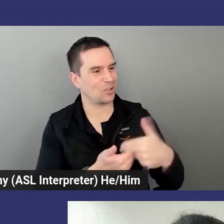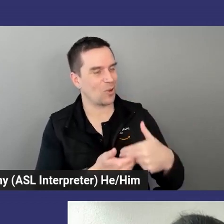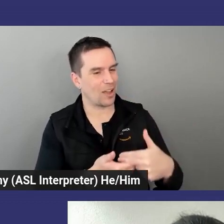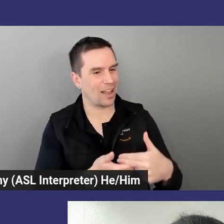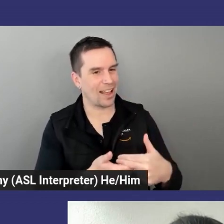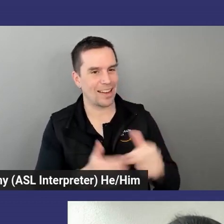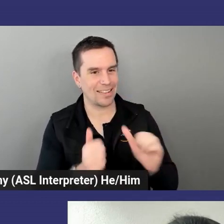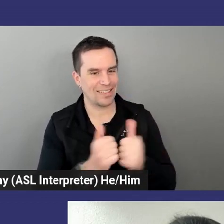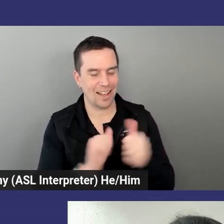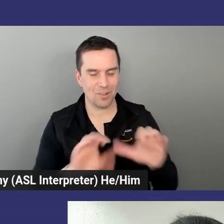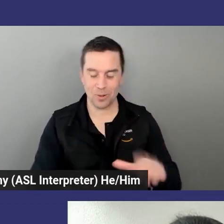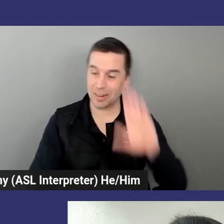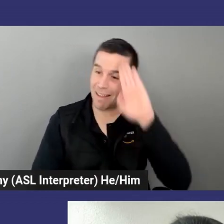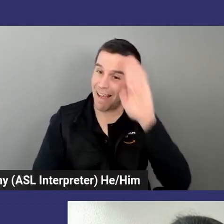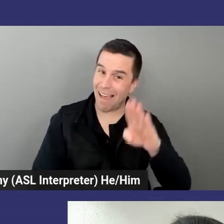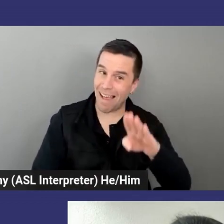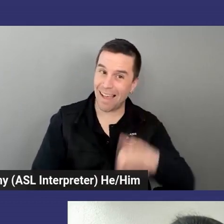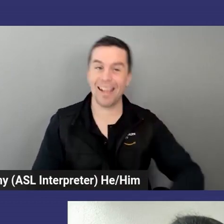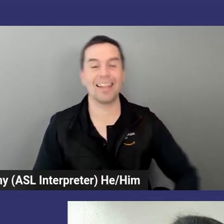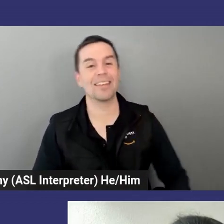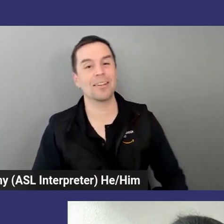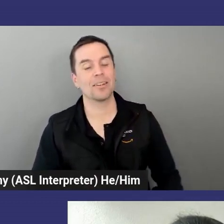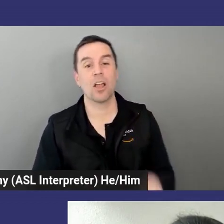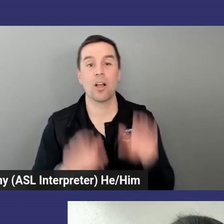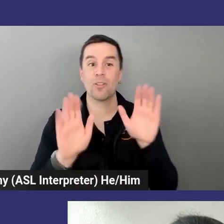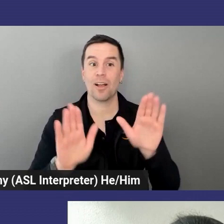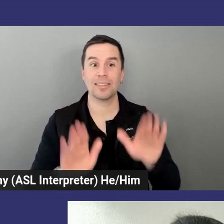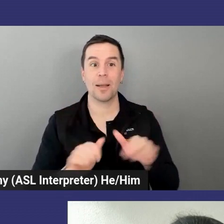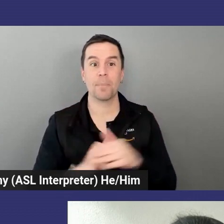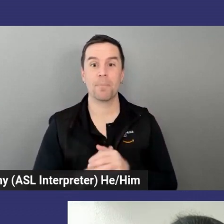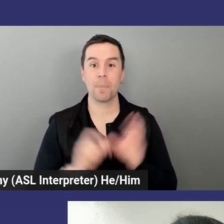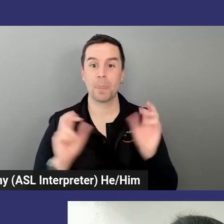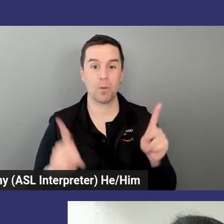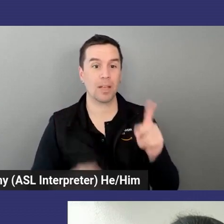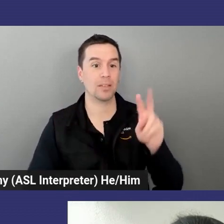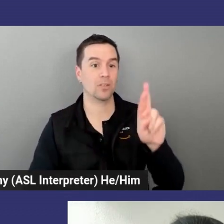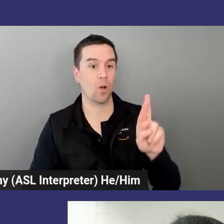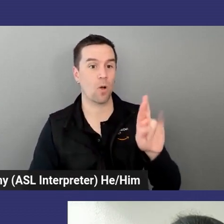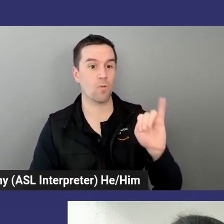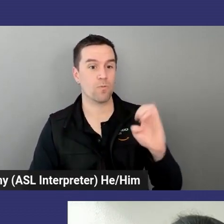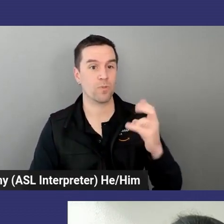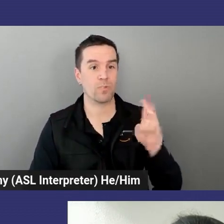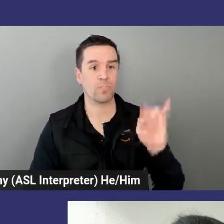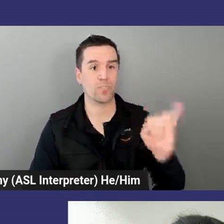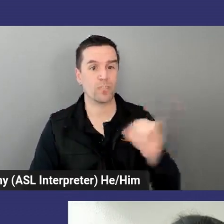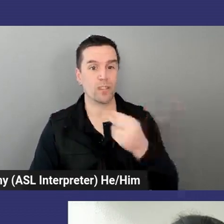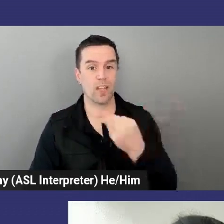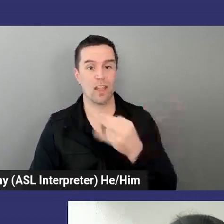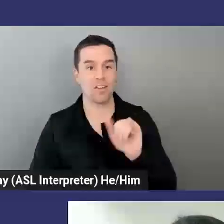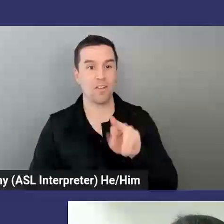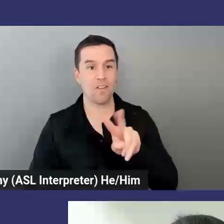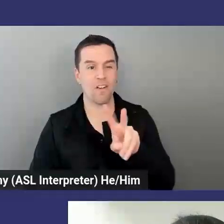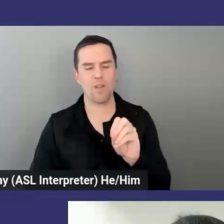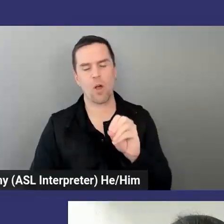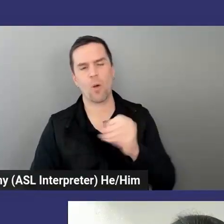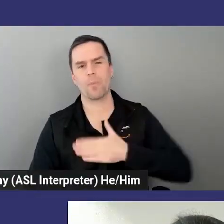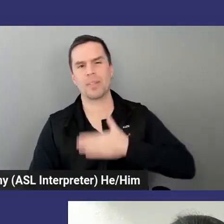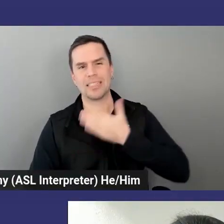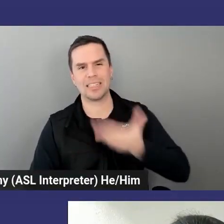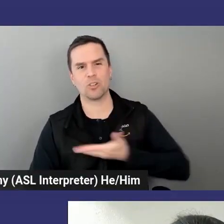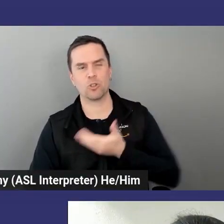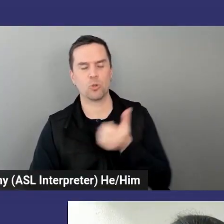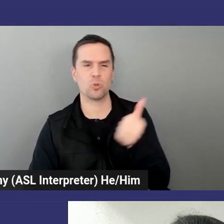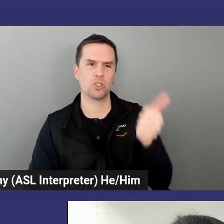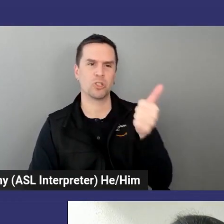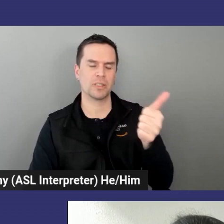Hey everyone. Oh, awesome. Yeah, guys, so Richie and Harvo, could you guys introduce yourselves really quick to give our audience an idea